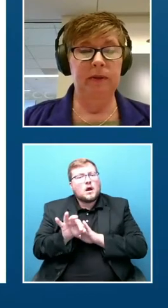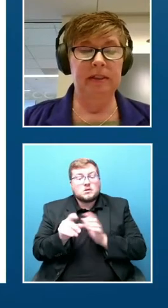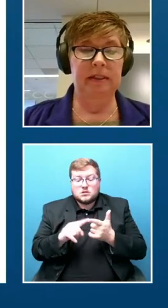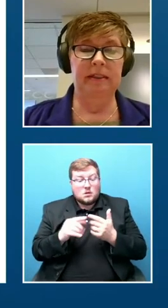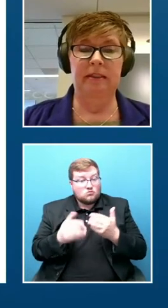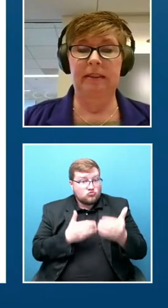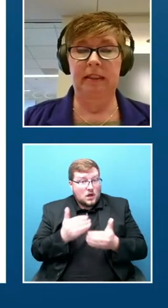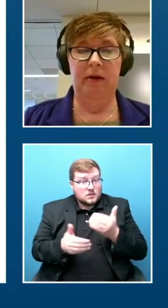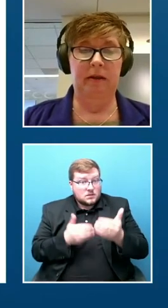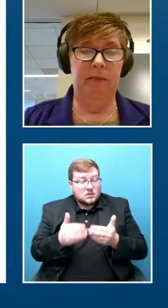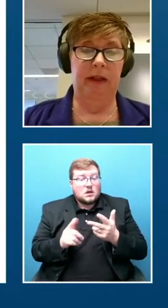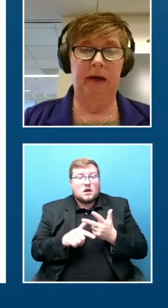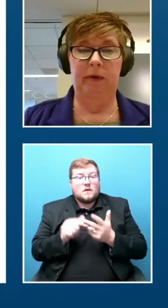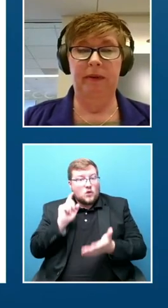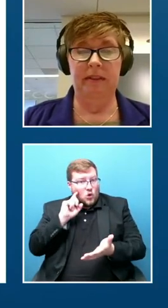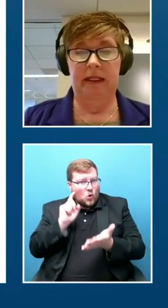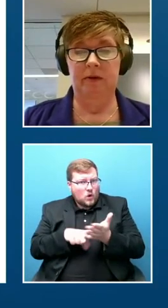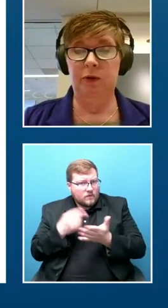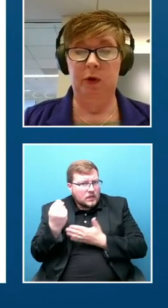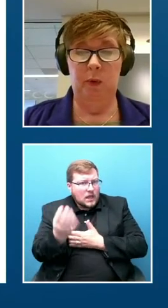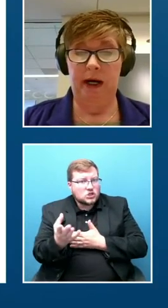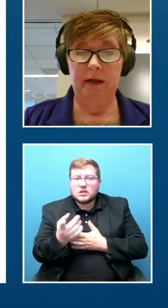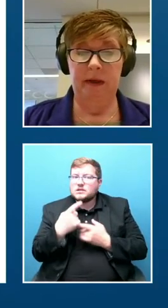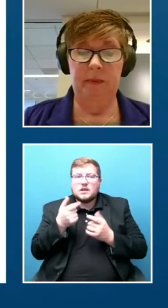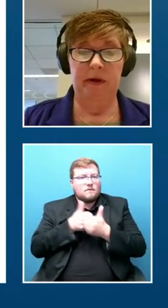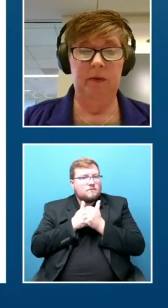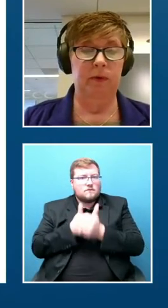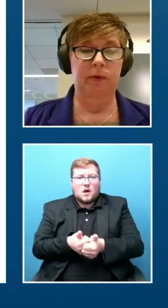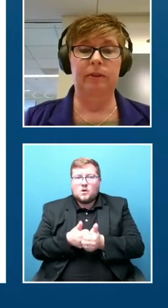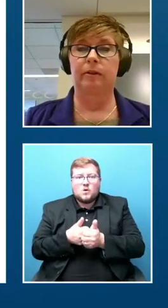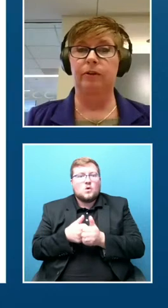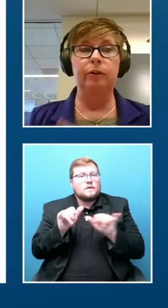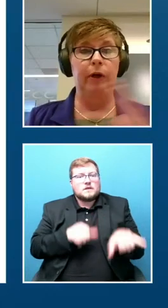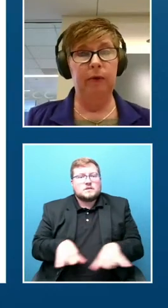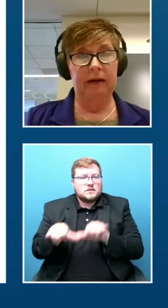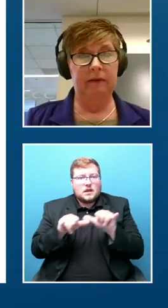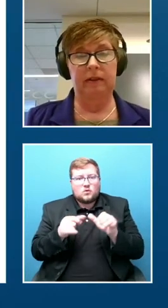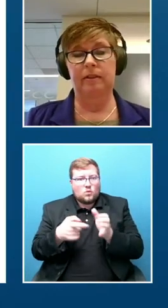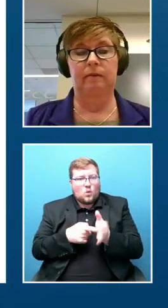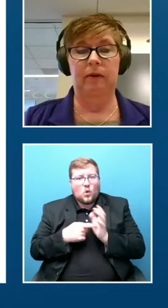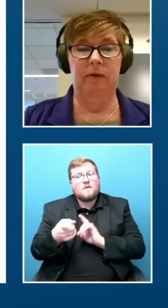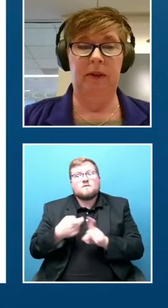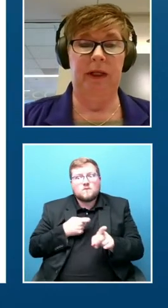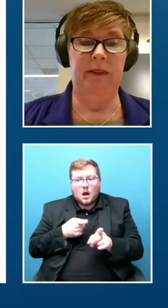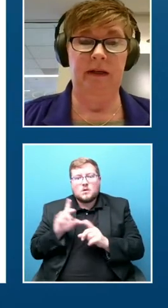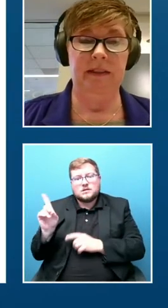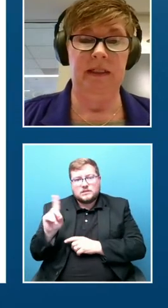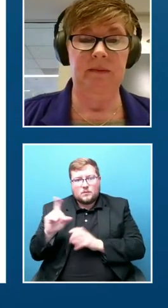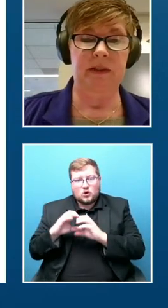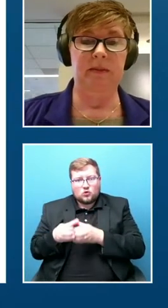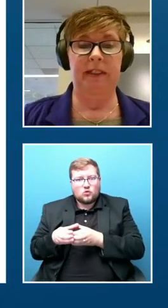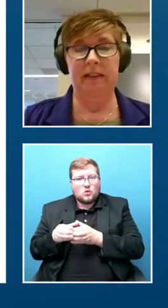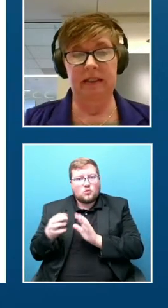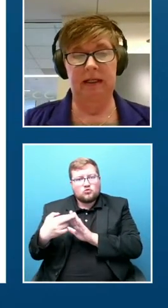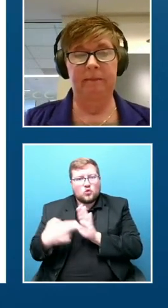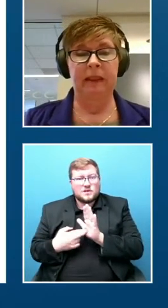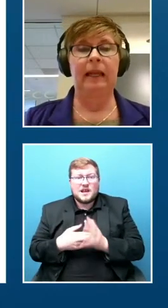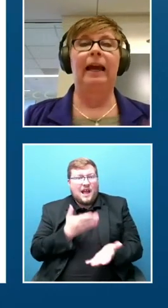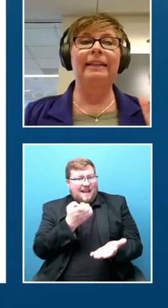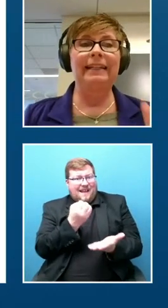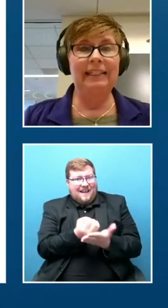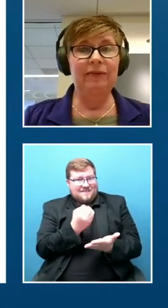party notices did not comply with the standards required by party rules. There's no evidence of the 30,000 emails being